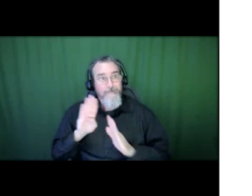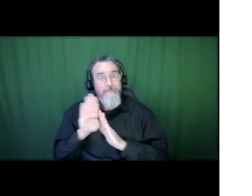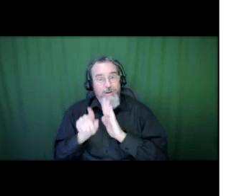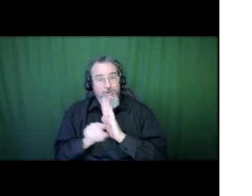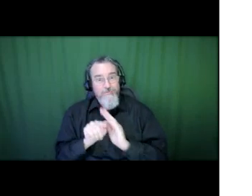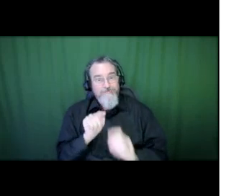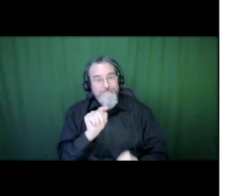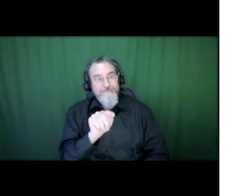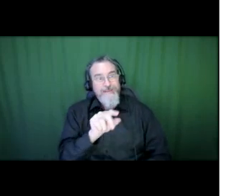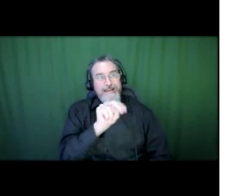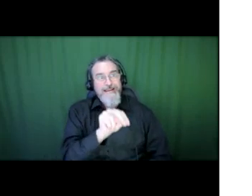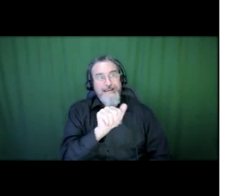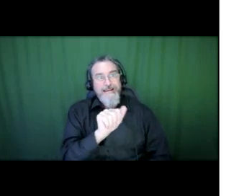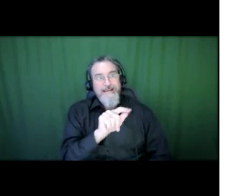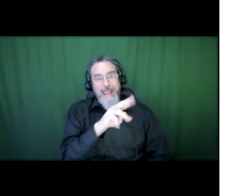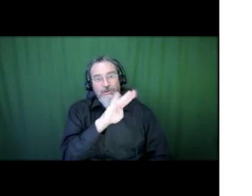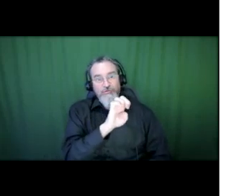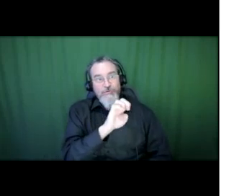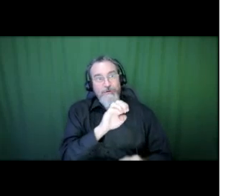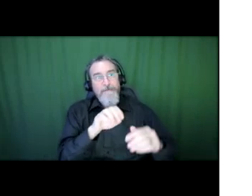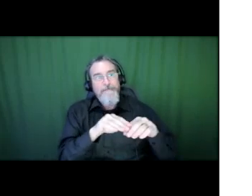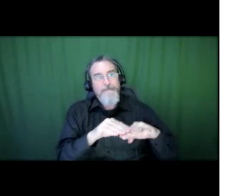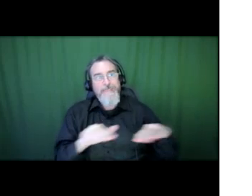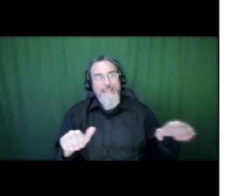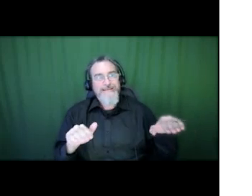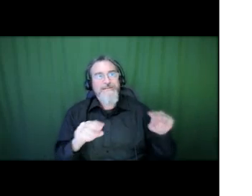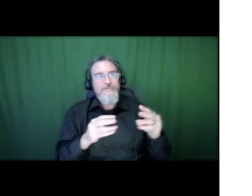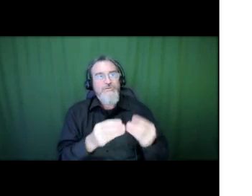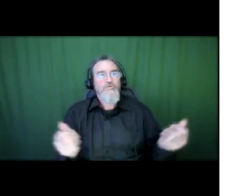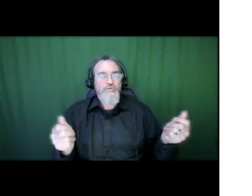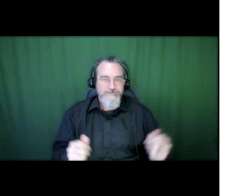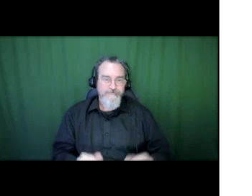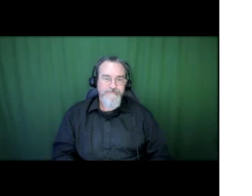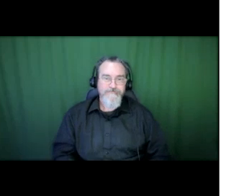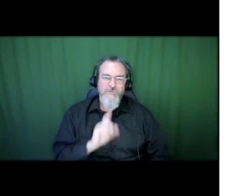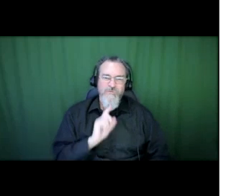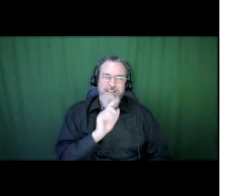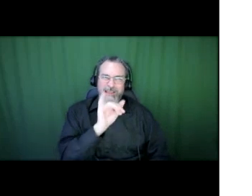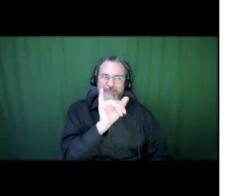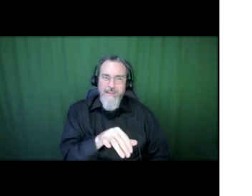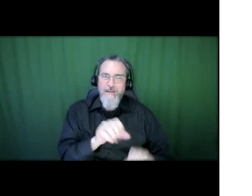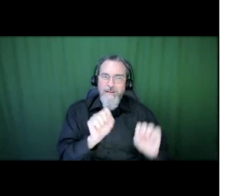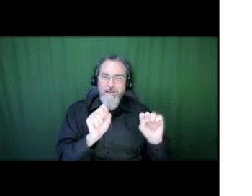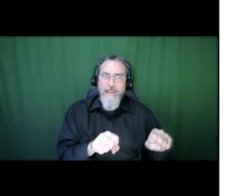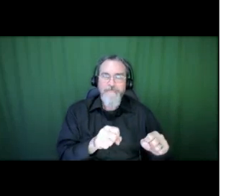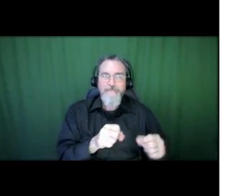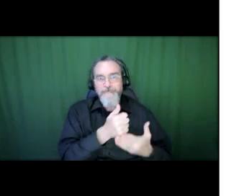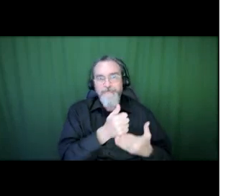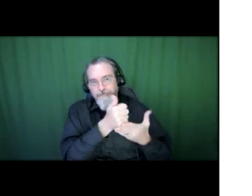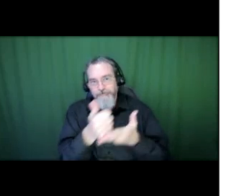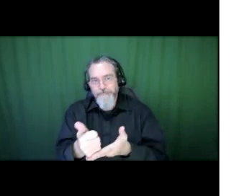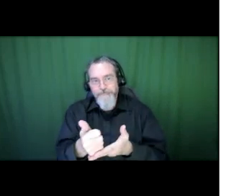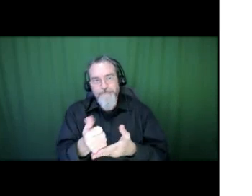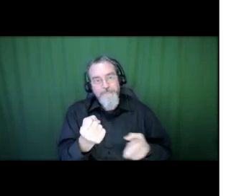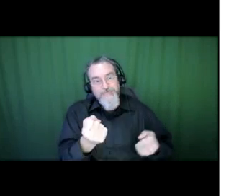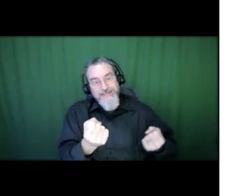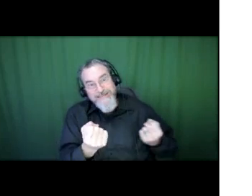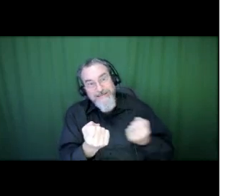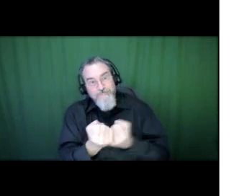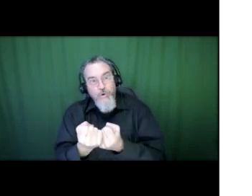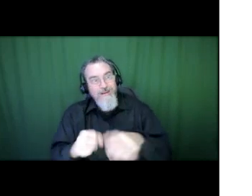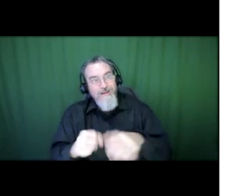be a natural to be able to create programs that support what the Flood Mitigation Industry Association is